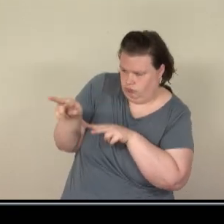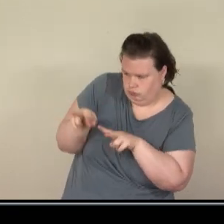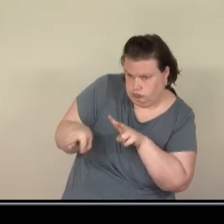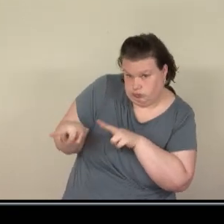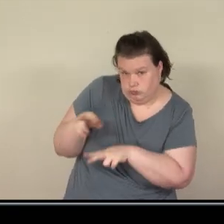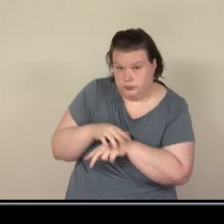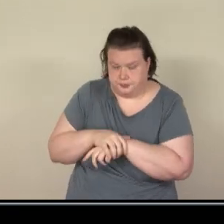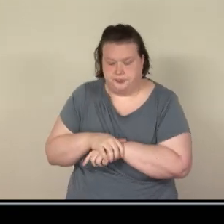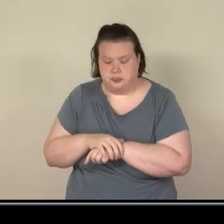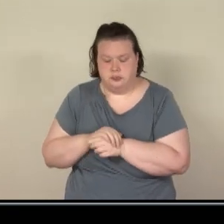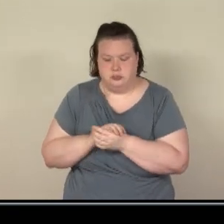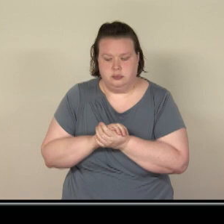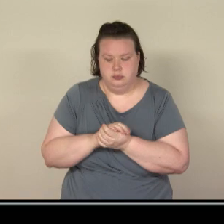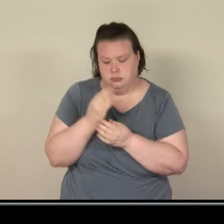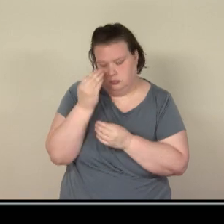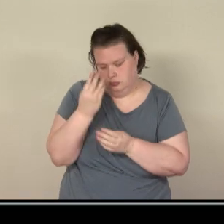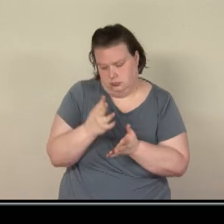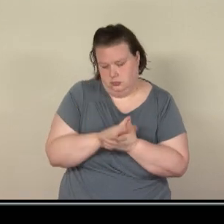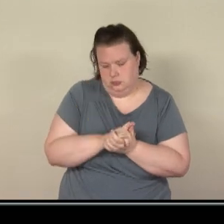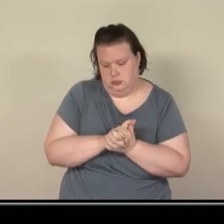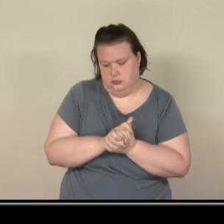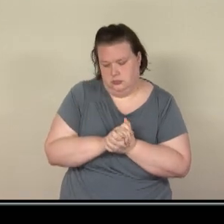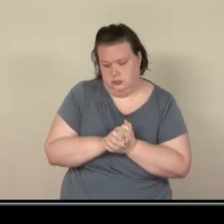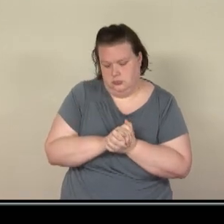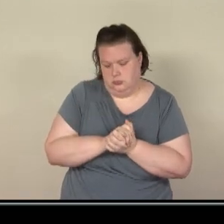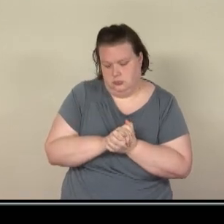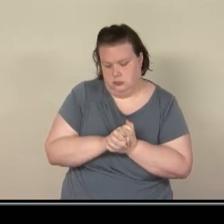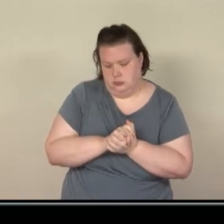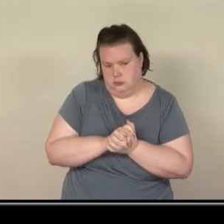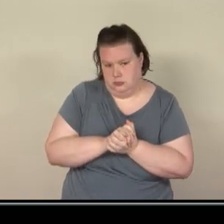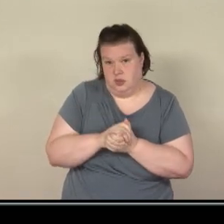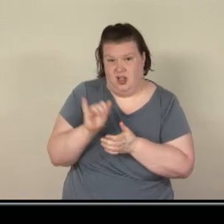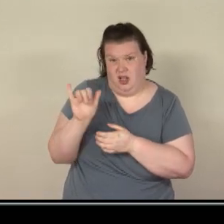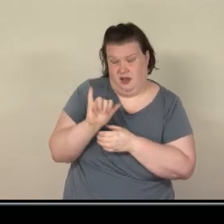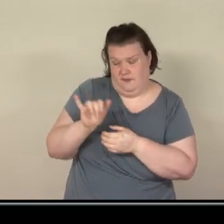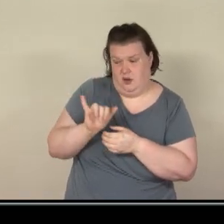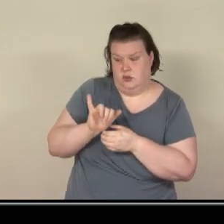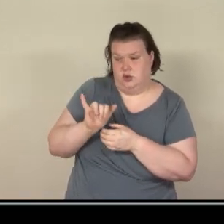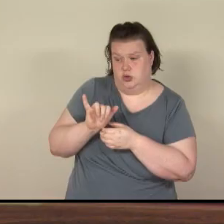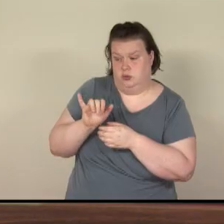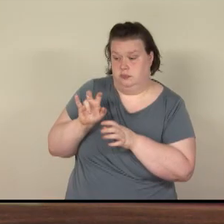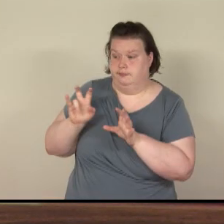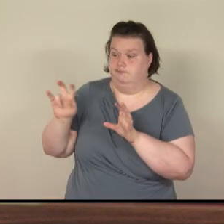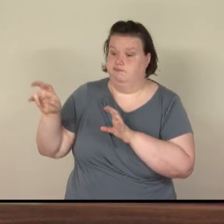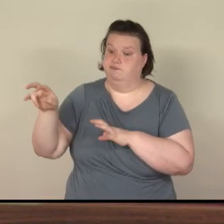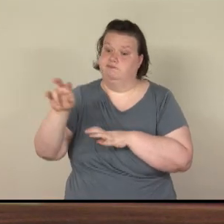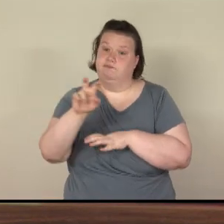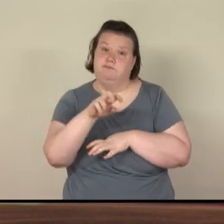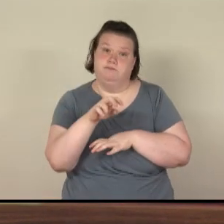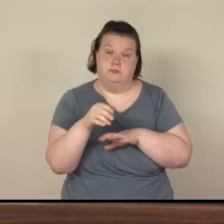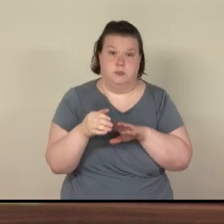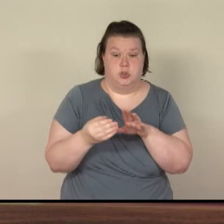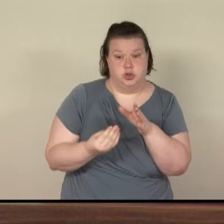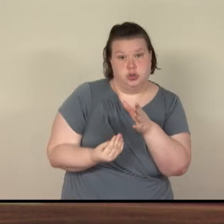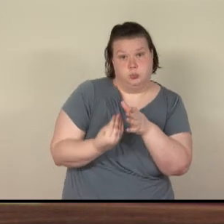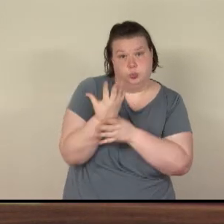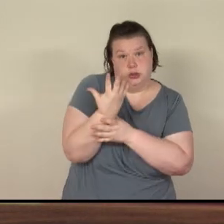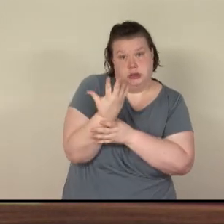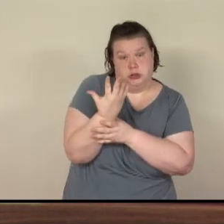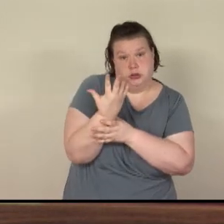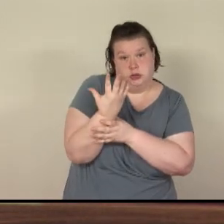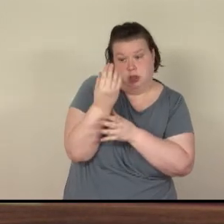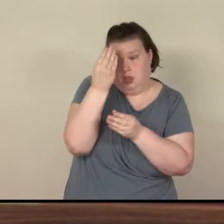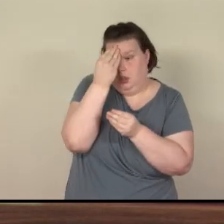you to know that I've tried to share information on some of these with our teachers as I've been out and about doing spring update